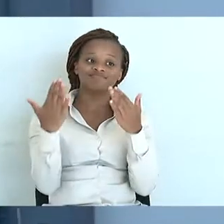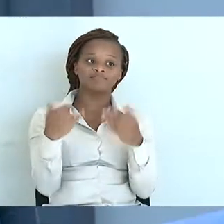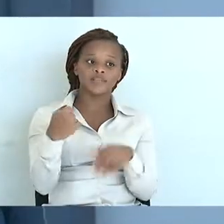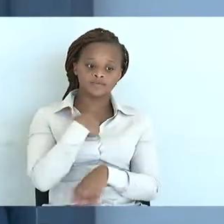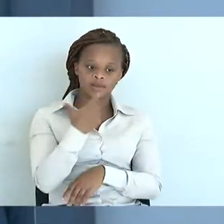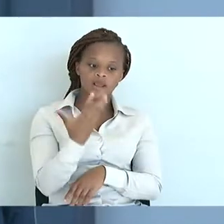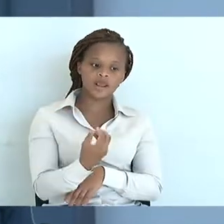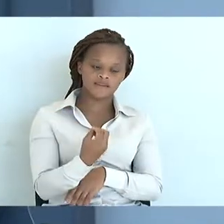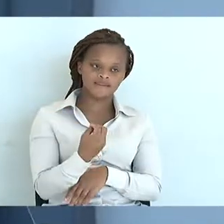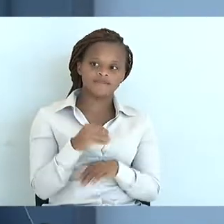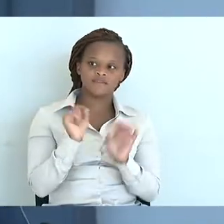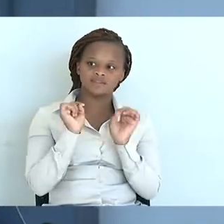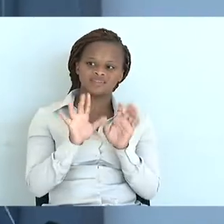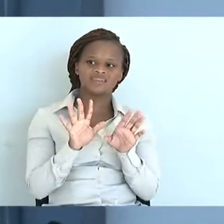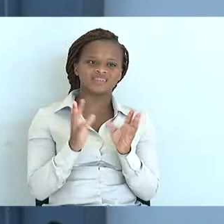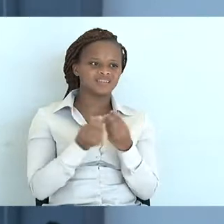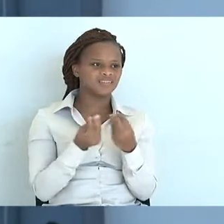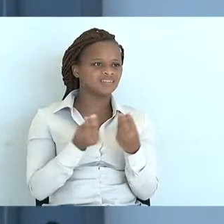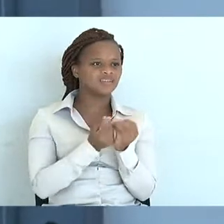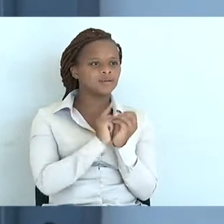questions. The